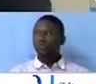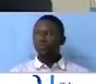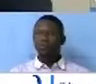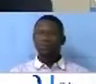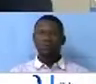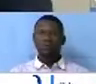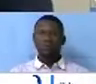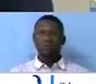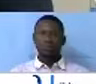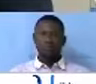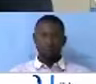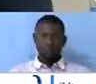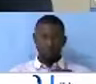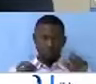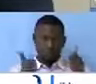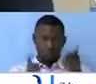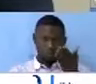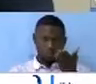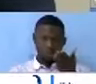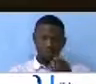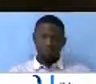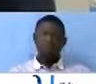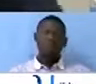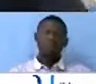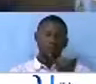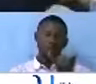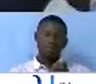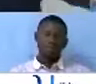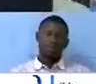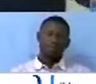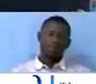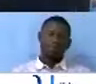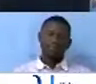Are you with us? Yes, you are.